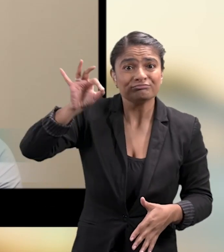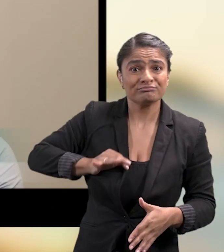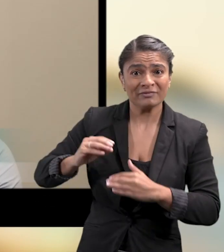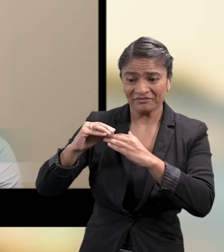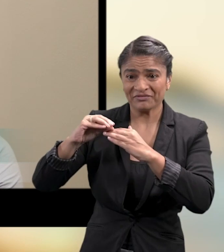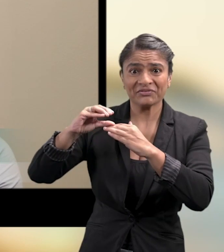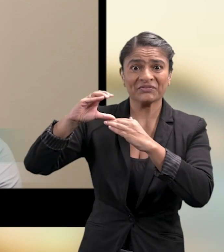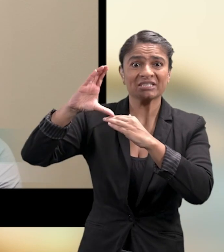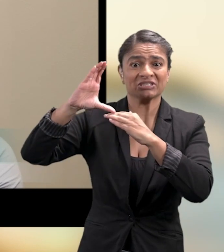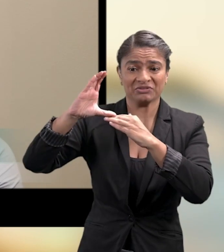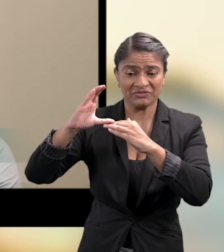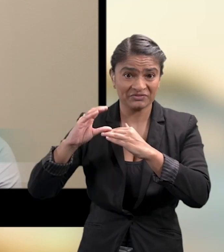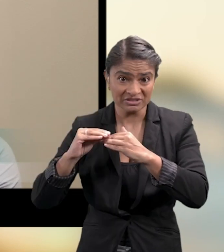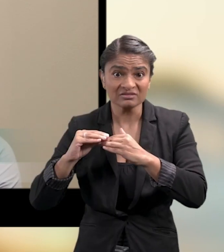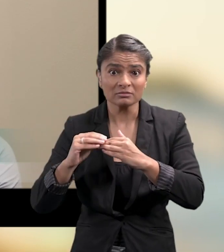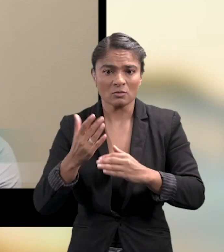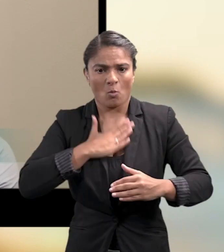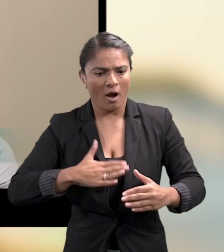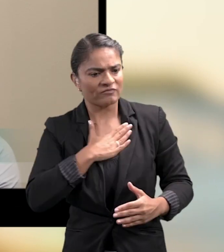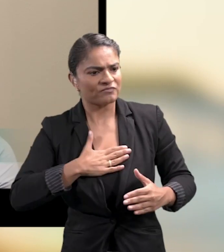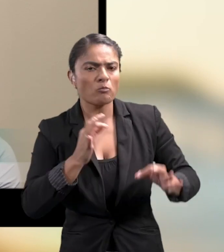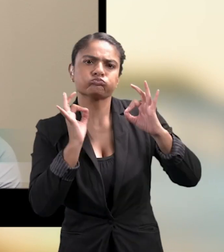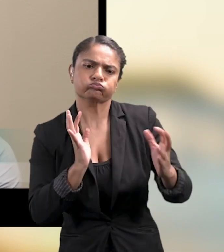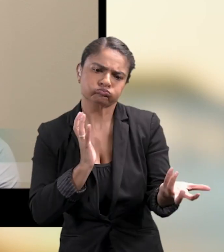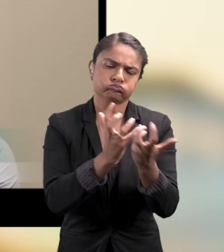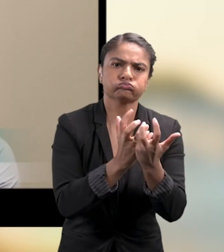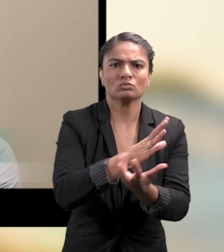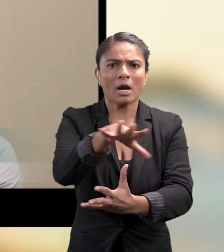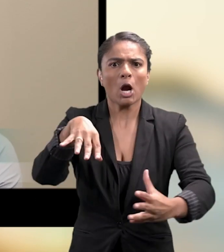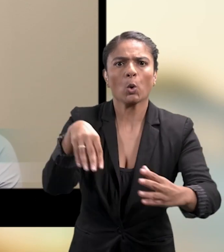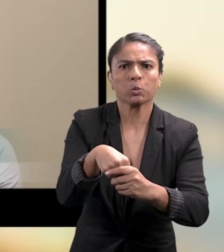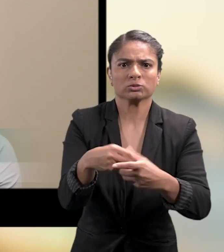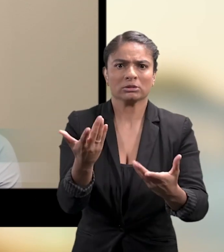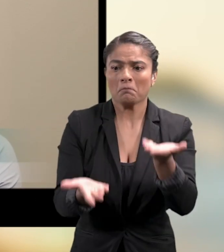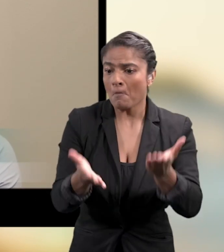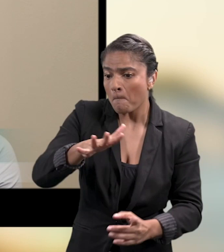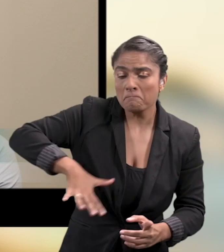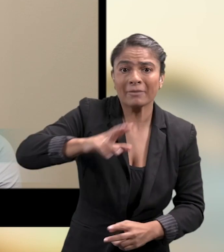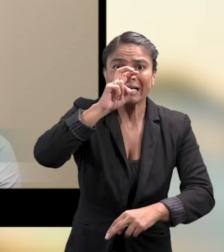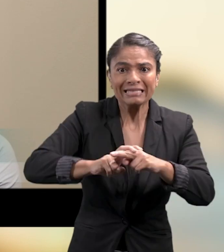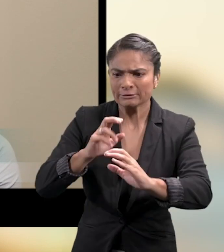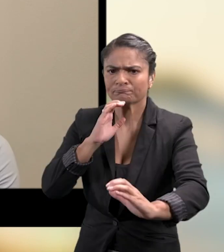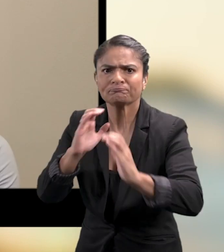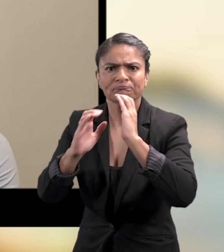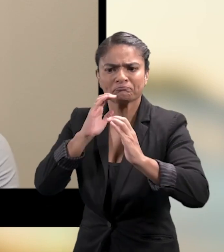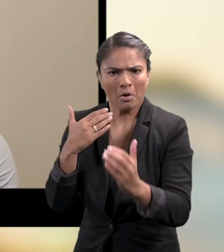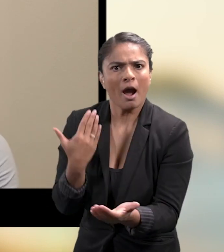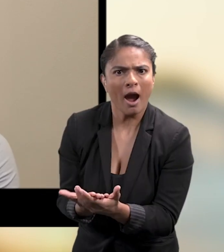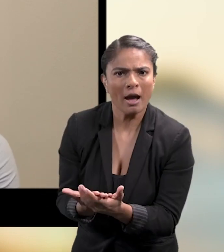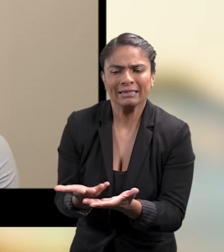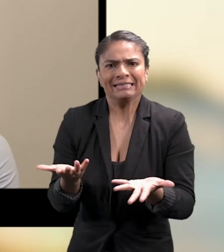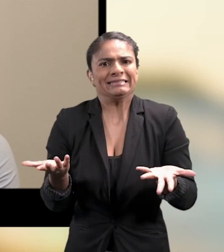costs between wanting to feel as normal and included as possible and needing to be able to